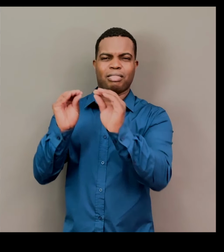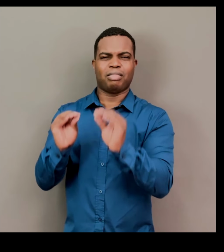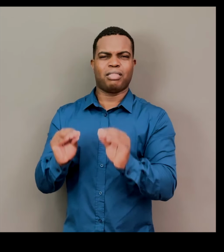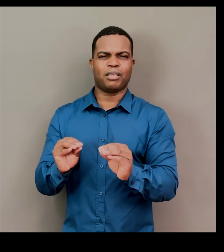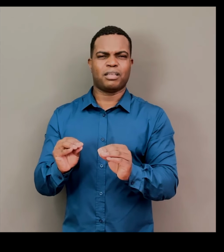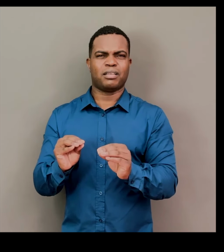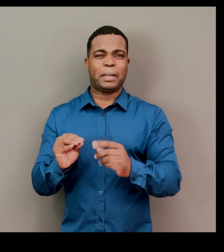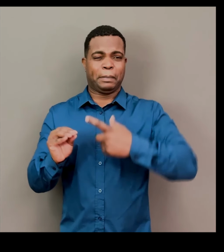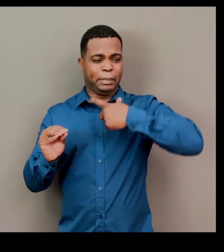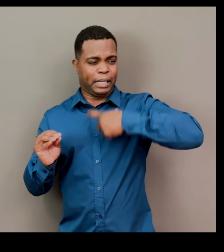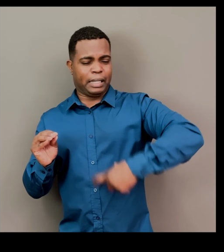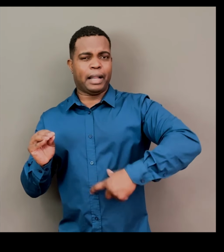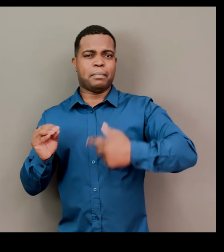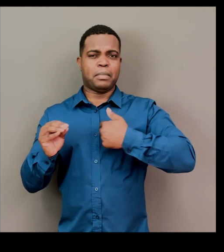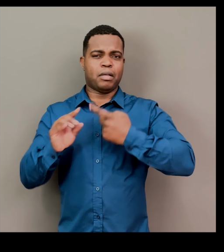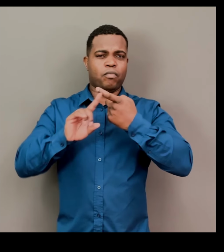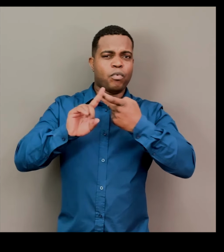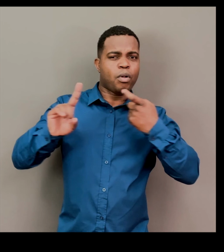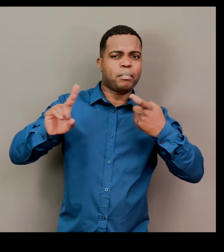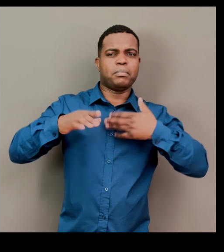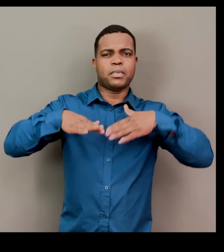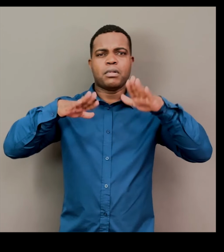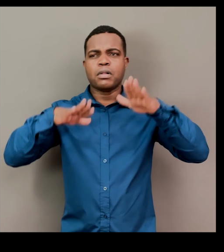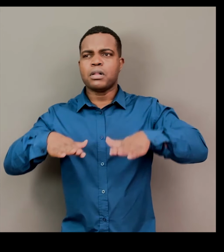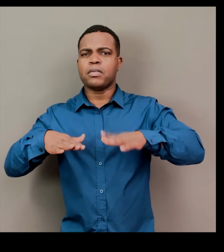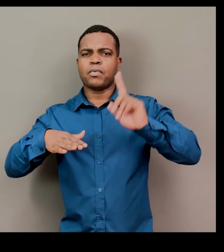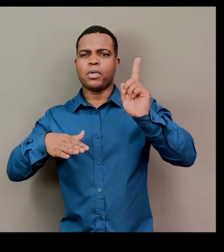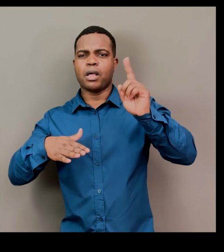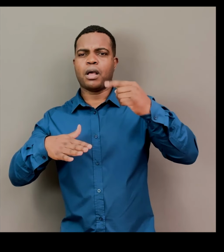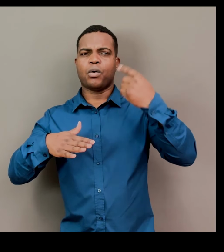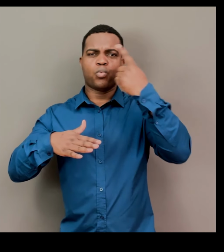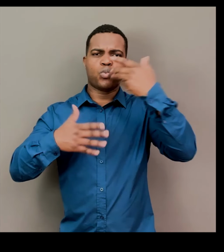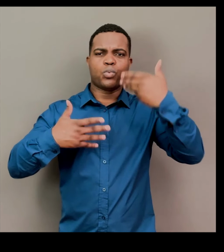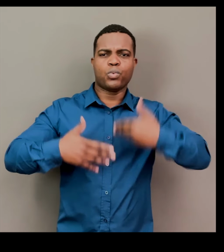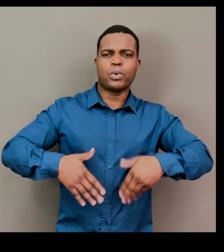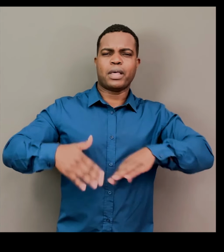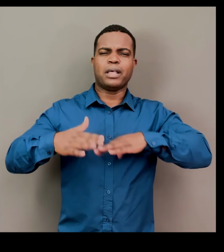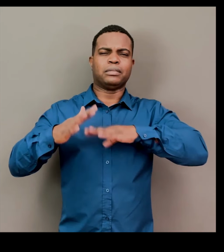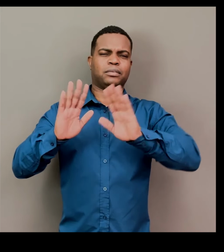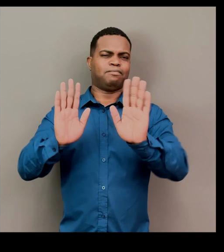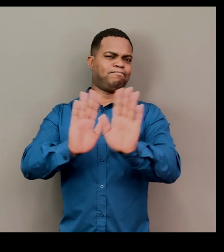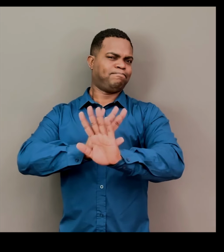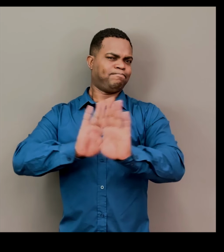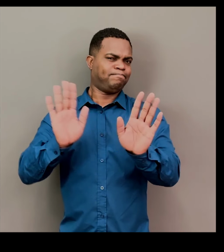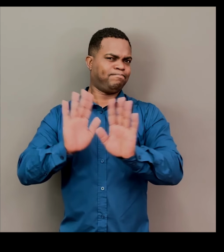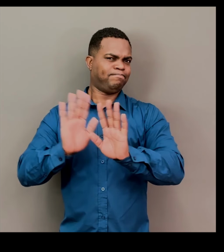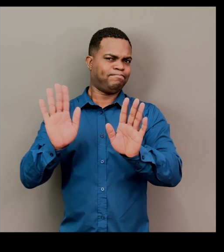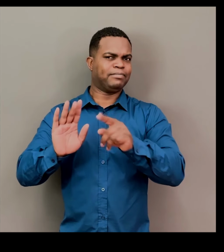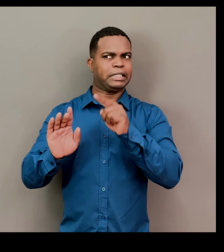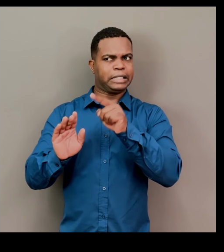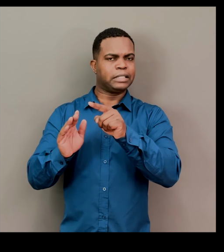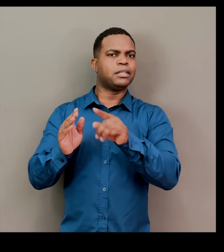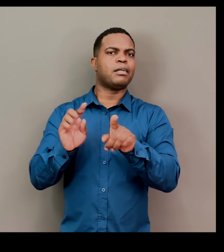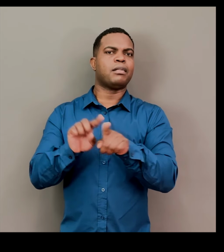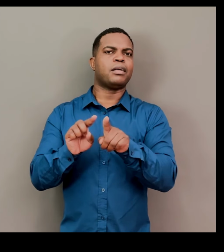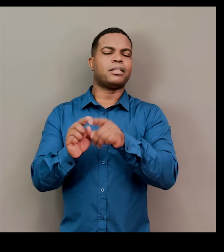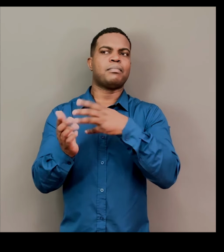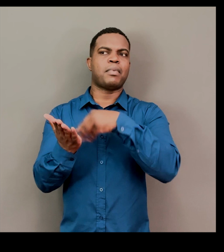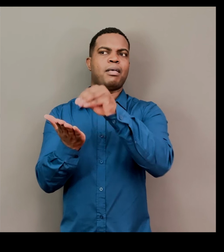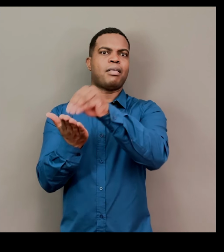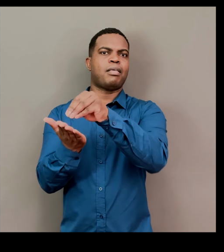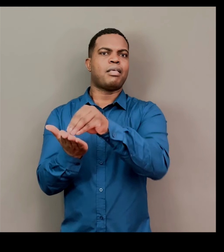personal information online, but all this information just adds to your online footprint. Just because a